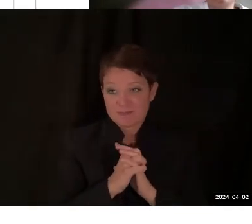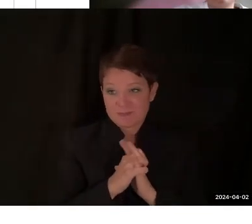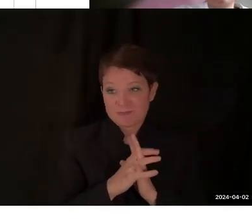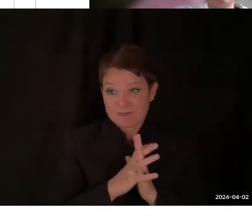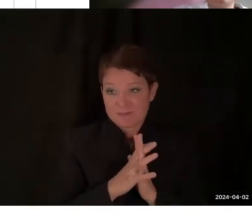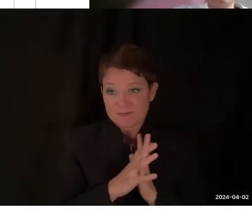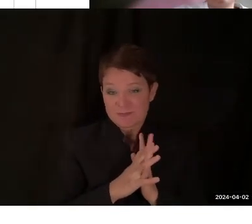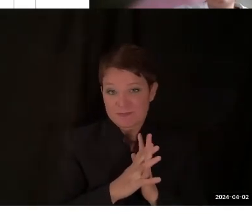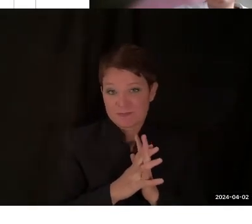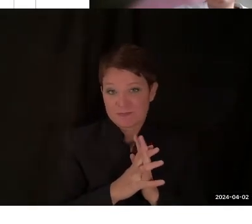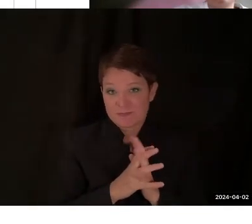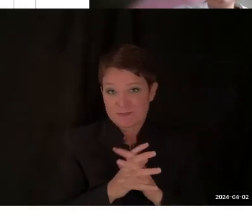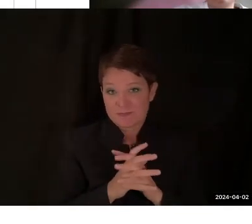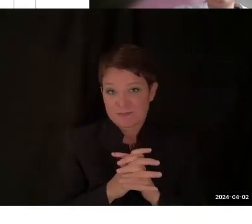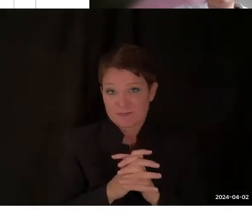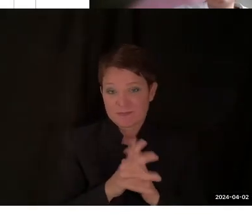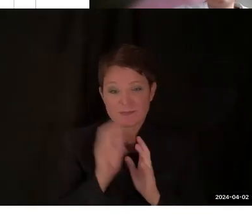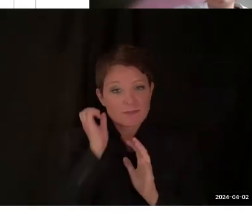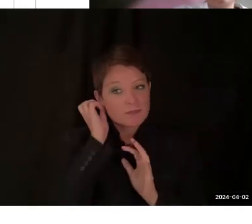So